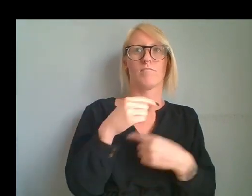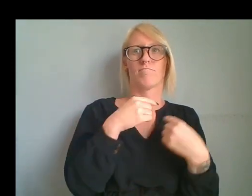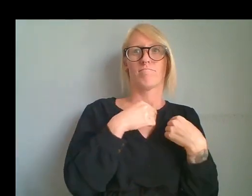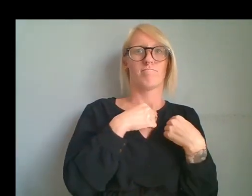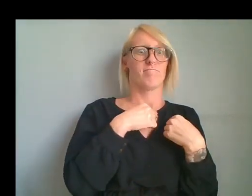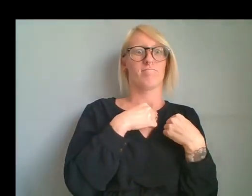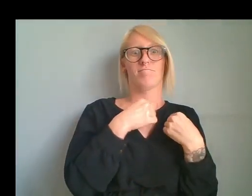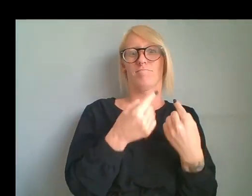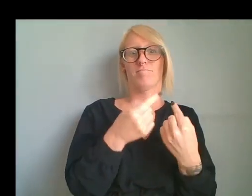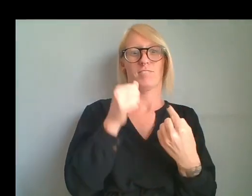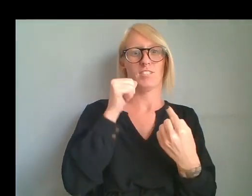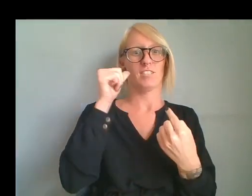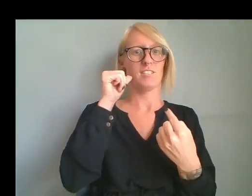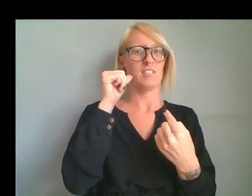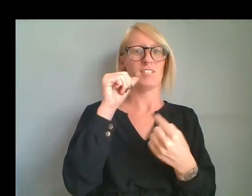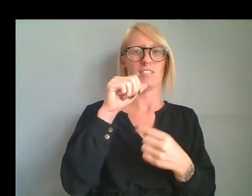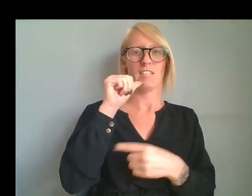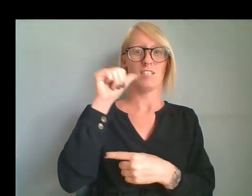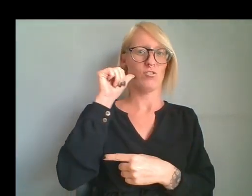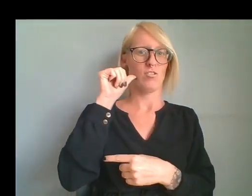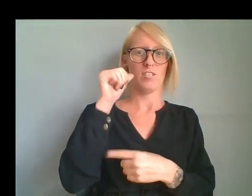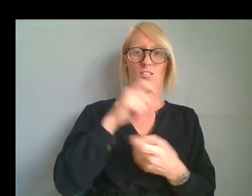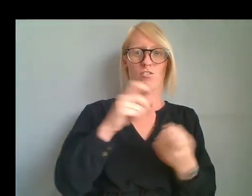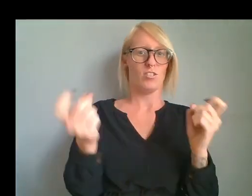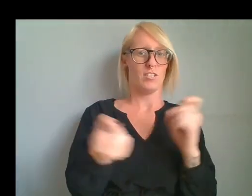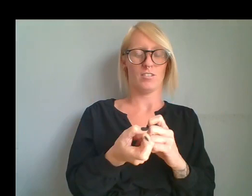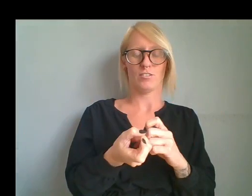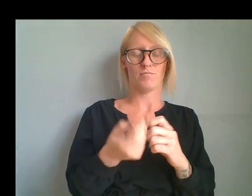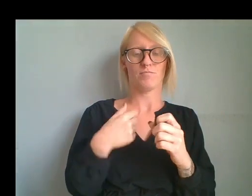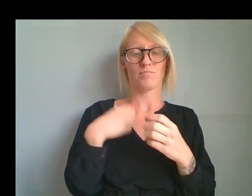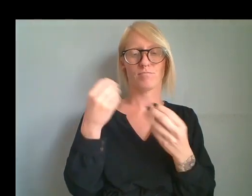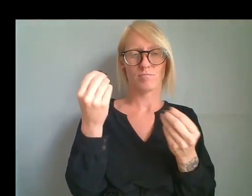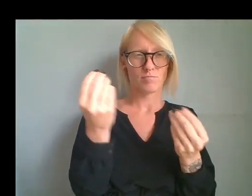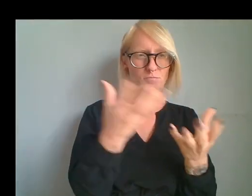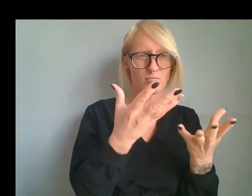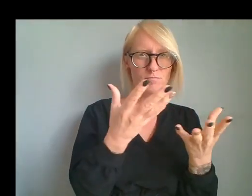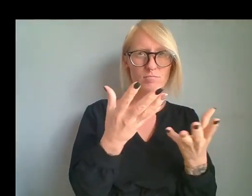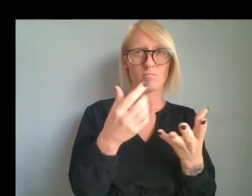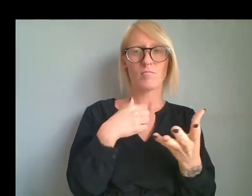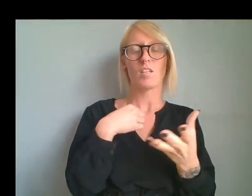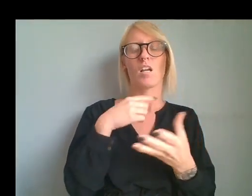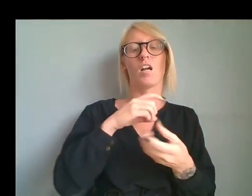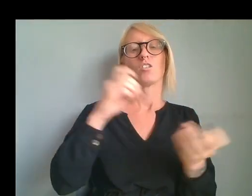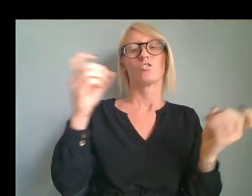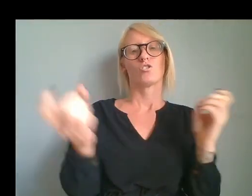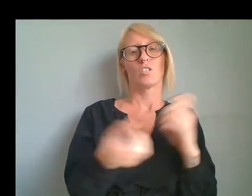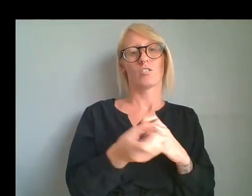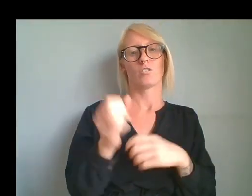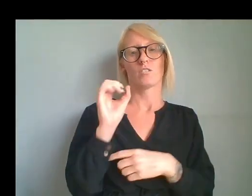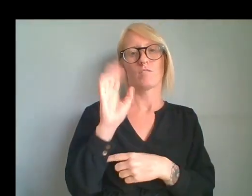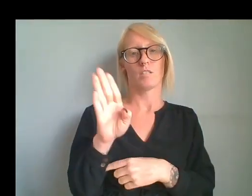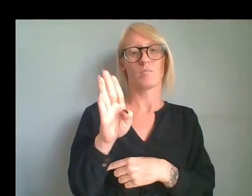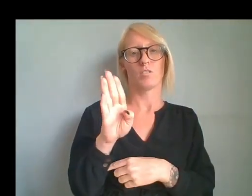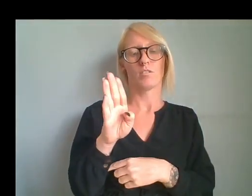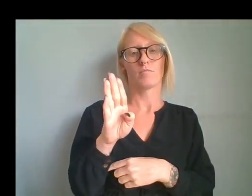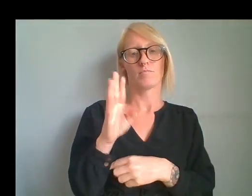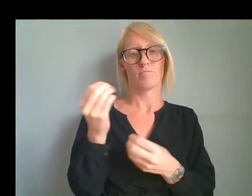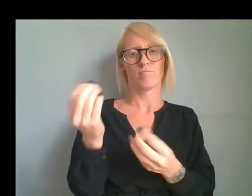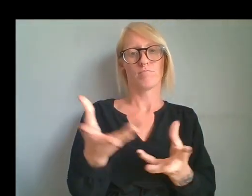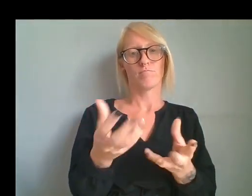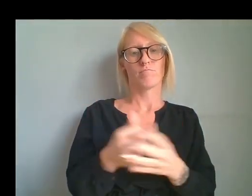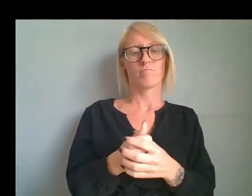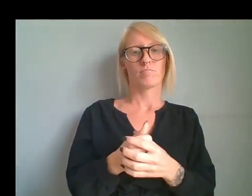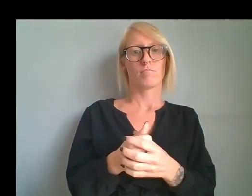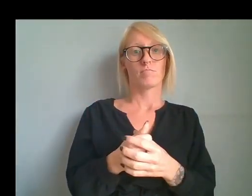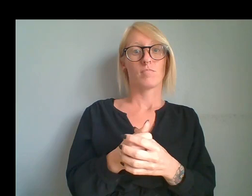and what to check. It's just to make you aware of how much changes are going on with Facebook. Okay, before I